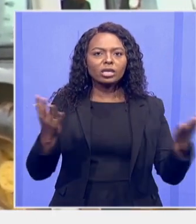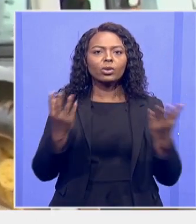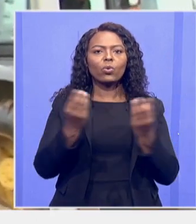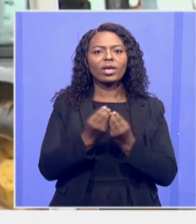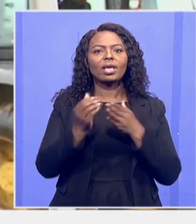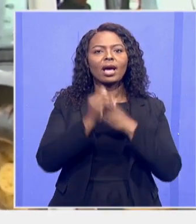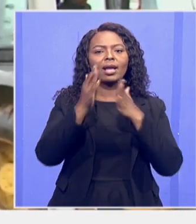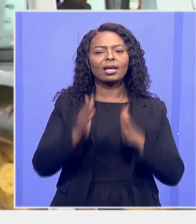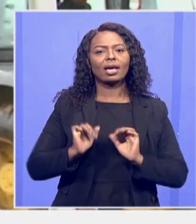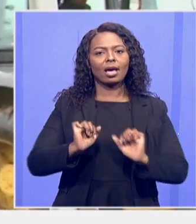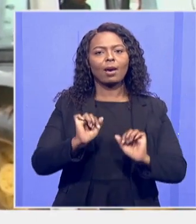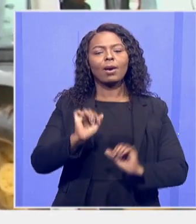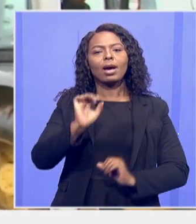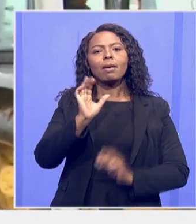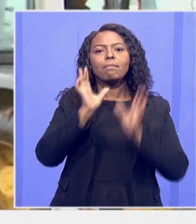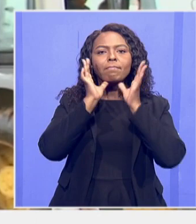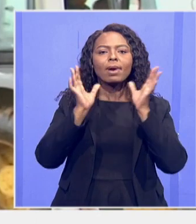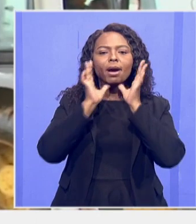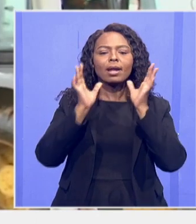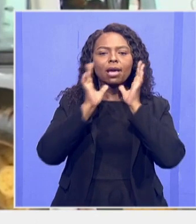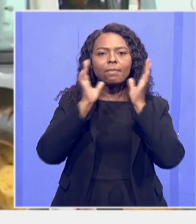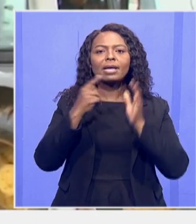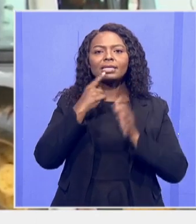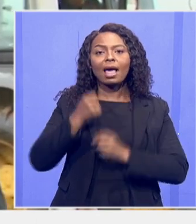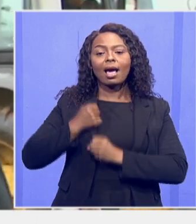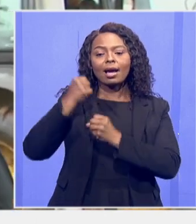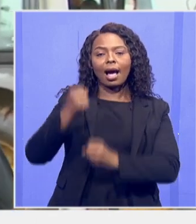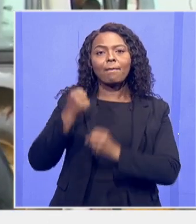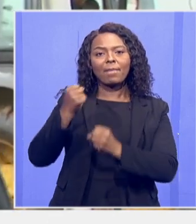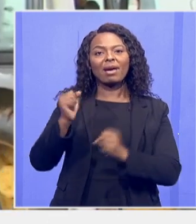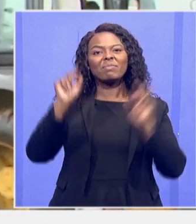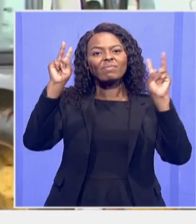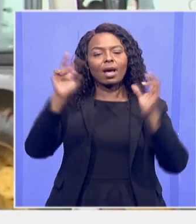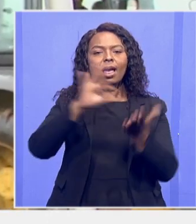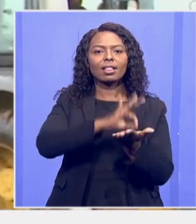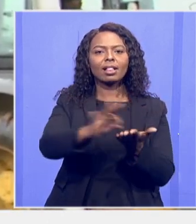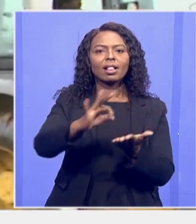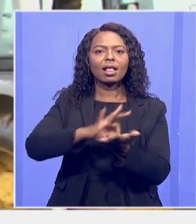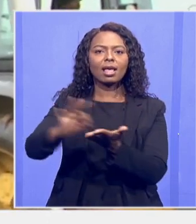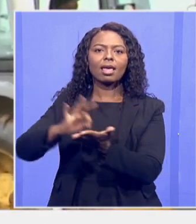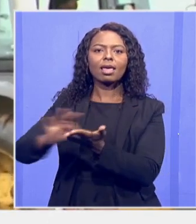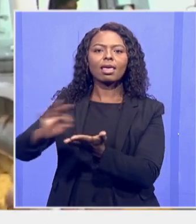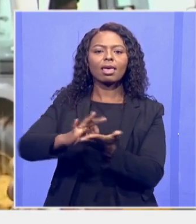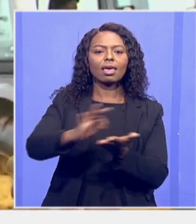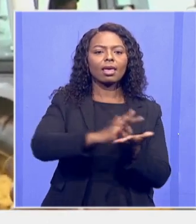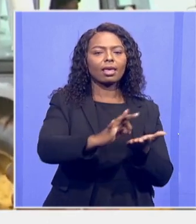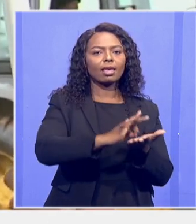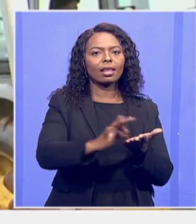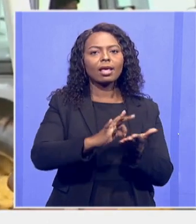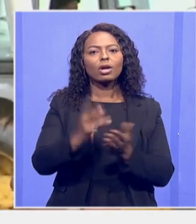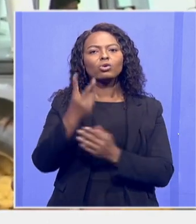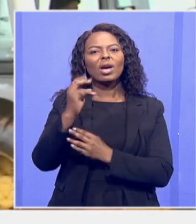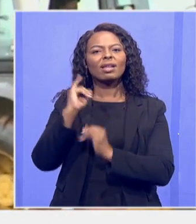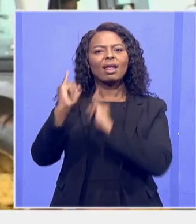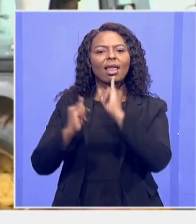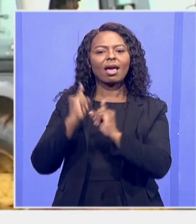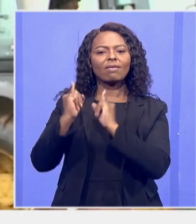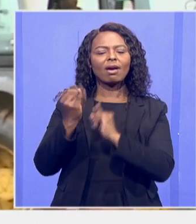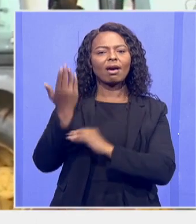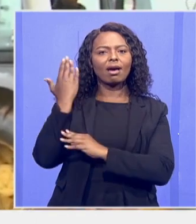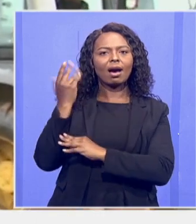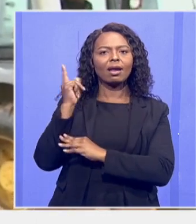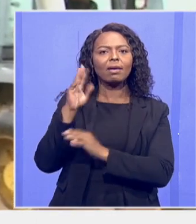Tatane campaign, the cleanup campaign rather. I'm sure the story of Andries Tatane is well known. He was killed in 2011 while he